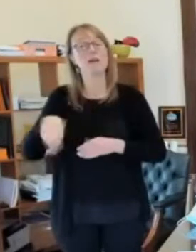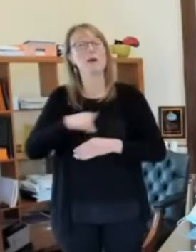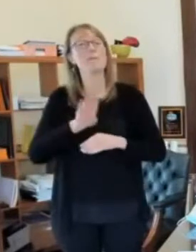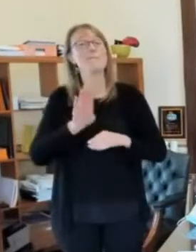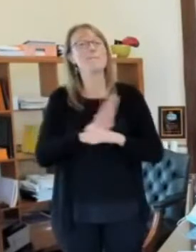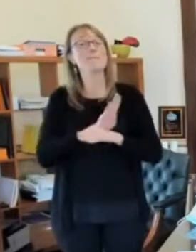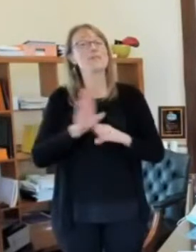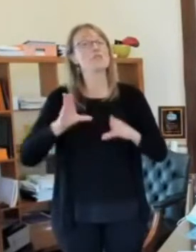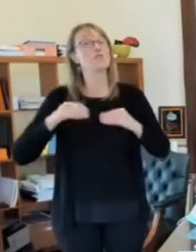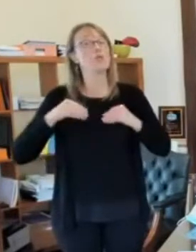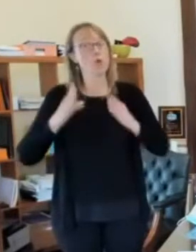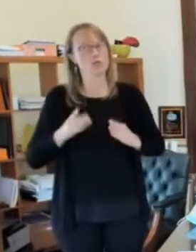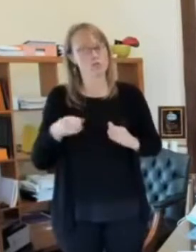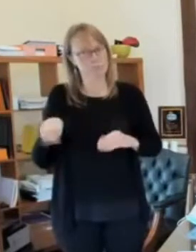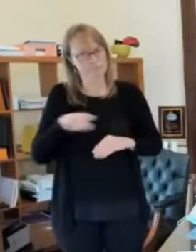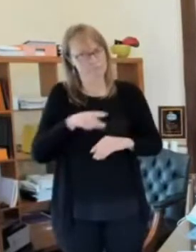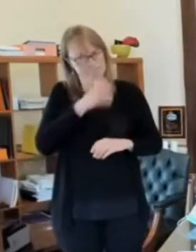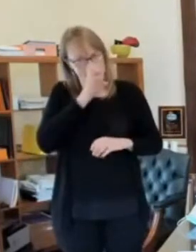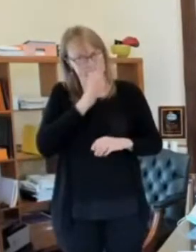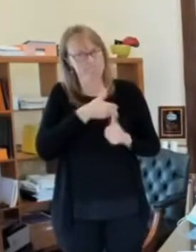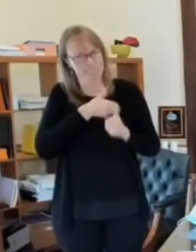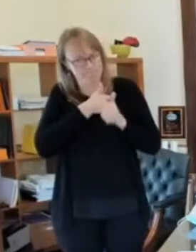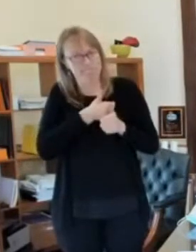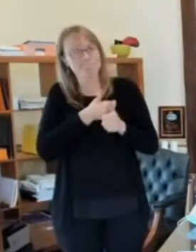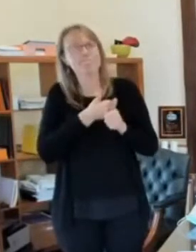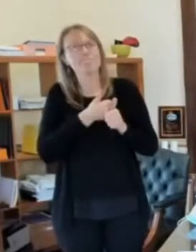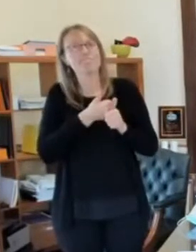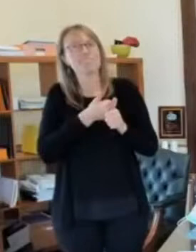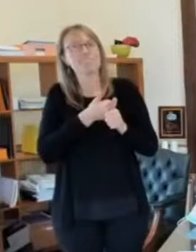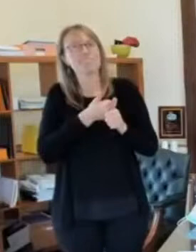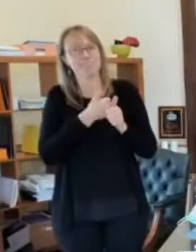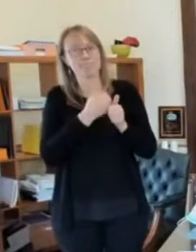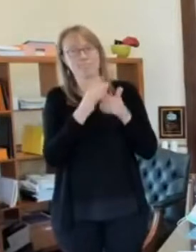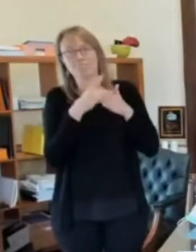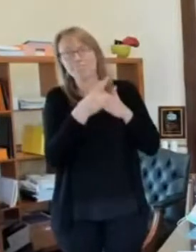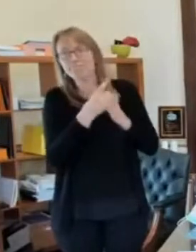doing their best to do a good job to comply with all these